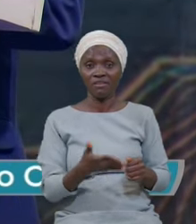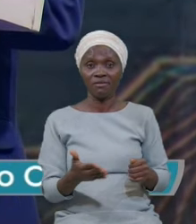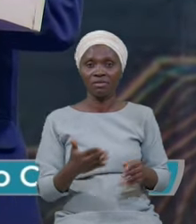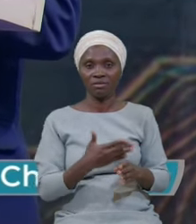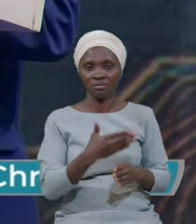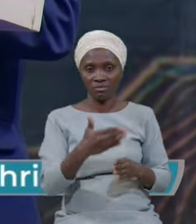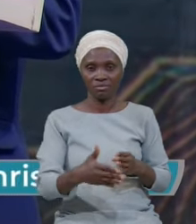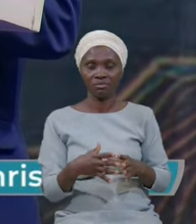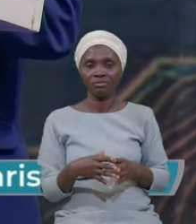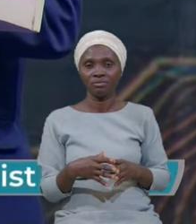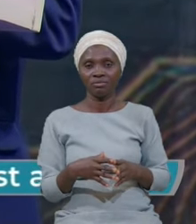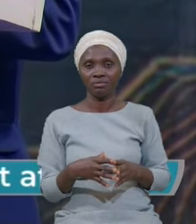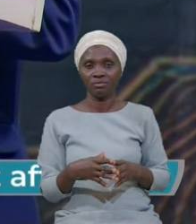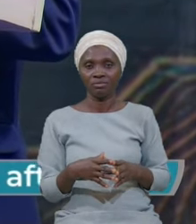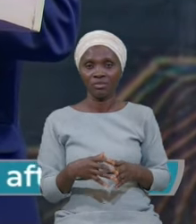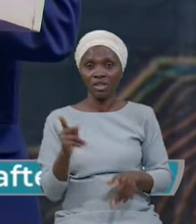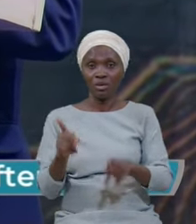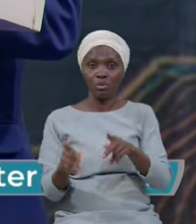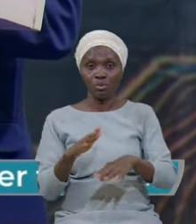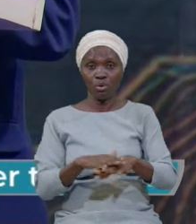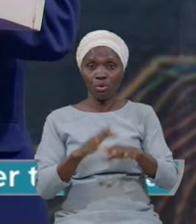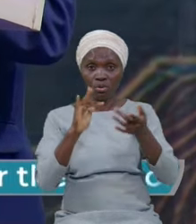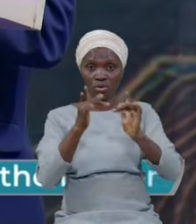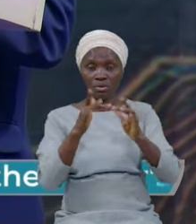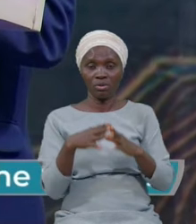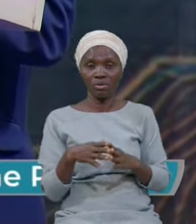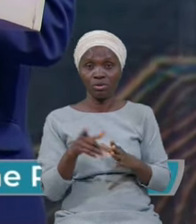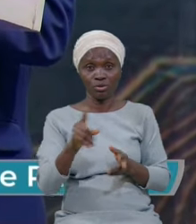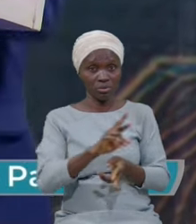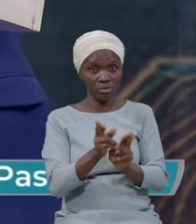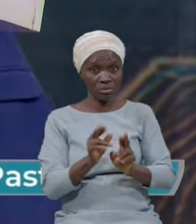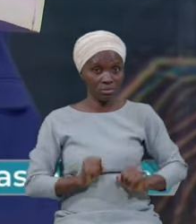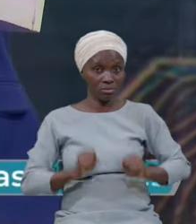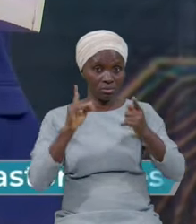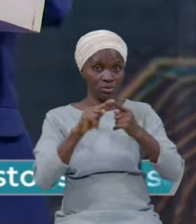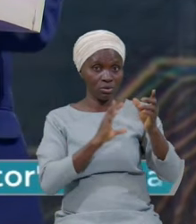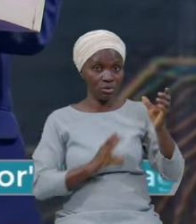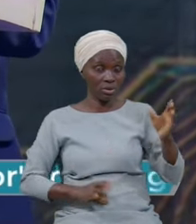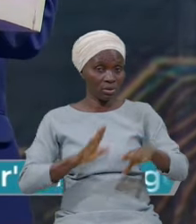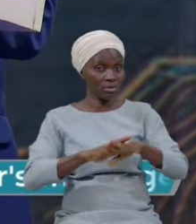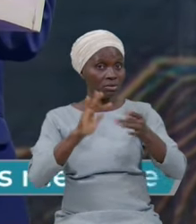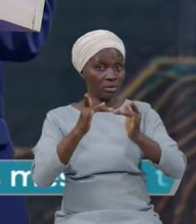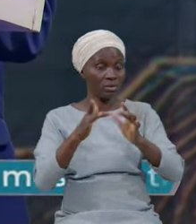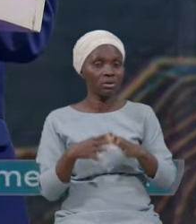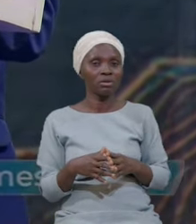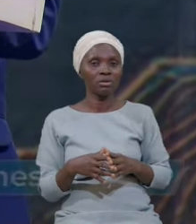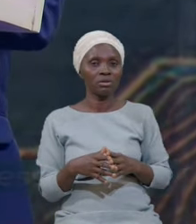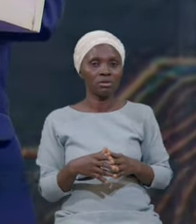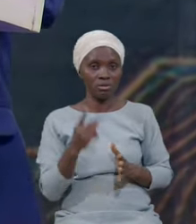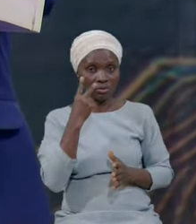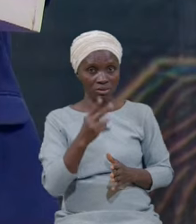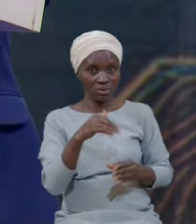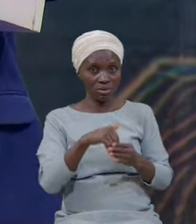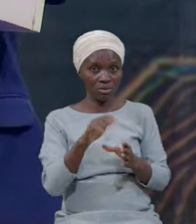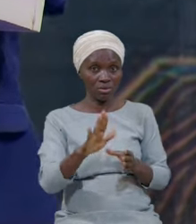online, you gave your life to Christ online, you see in your device